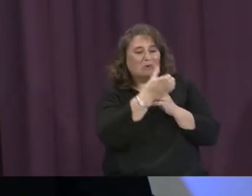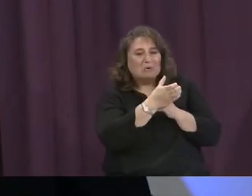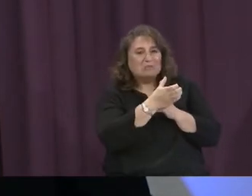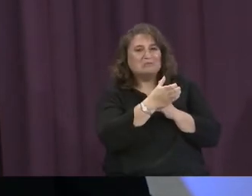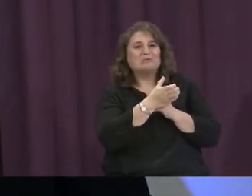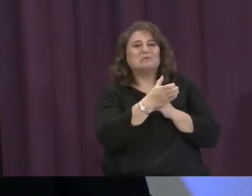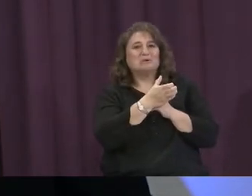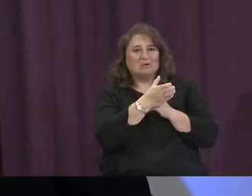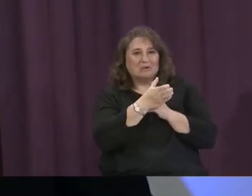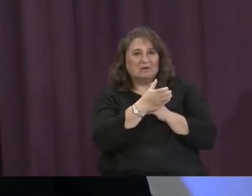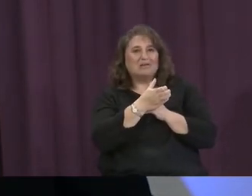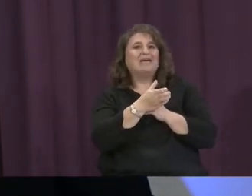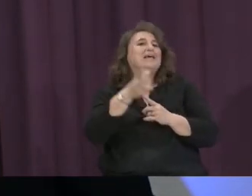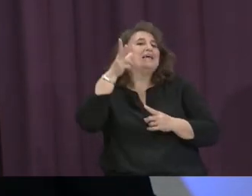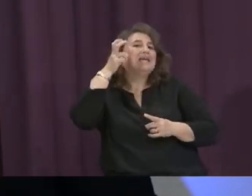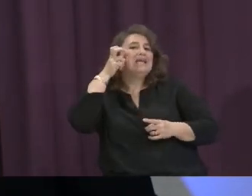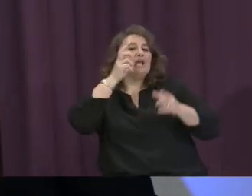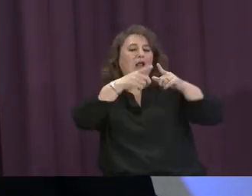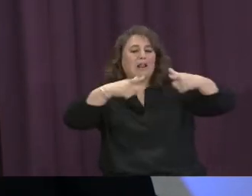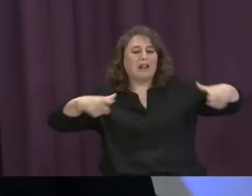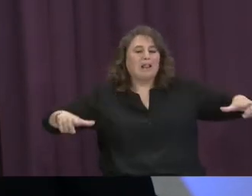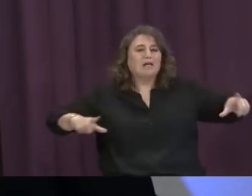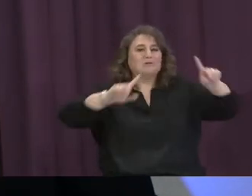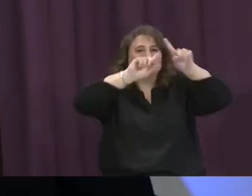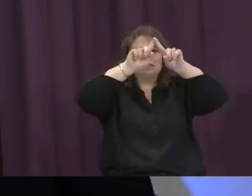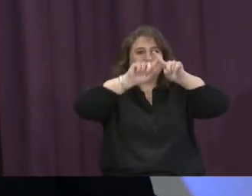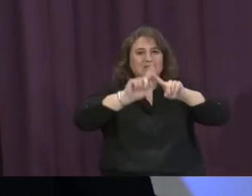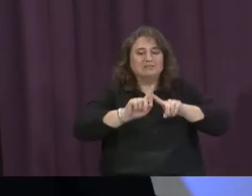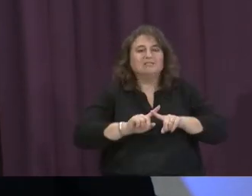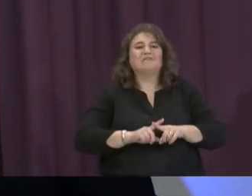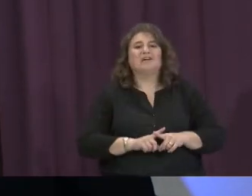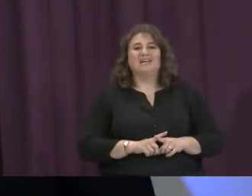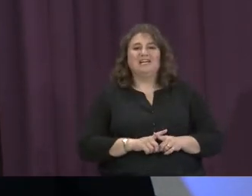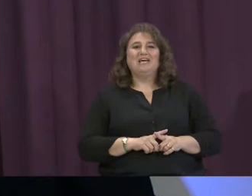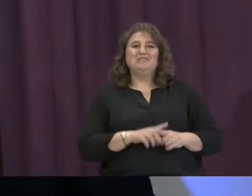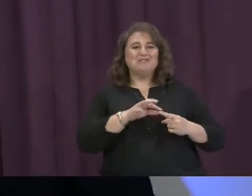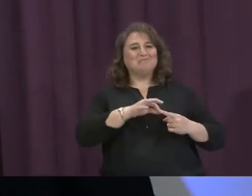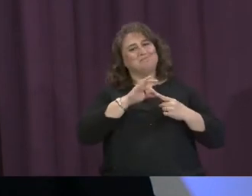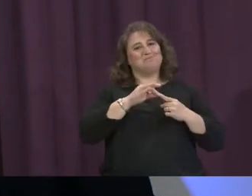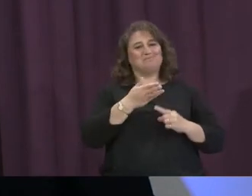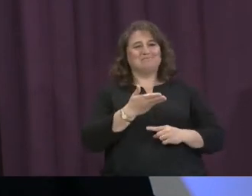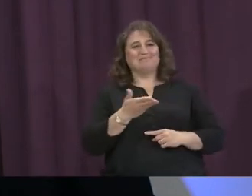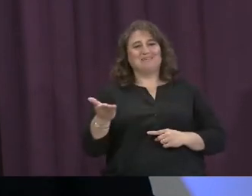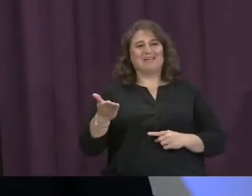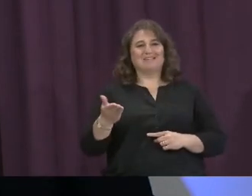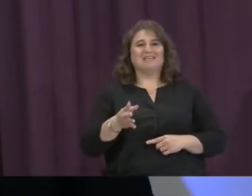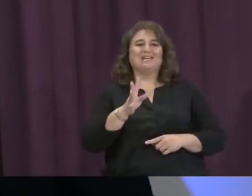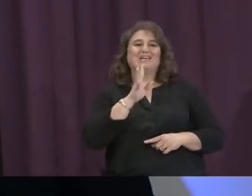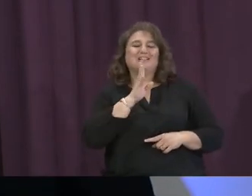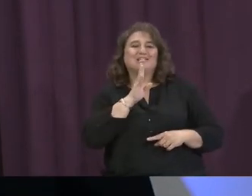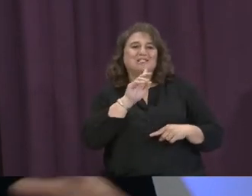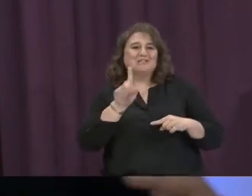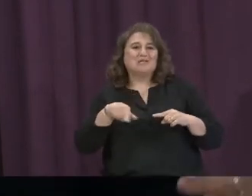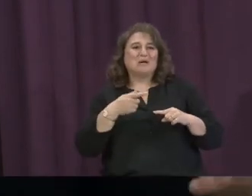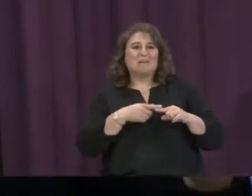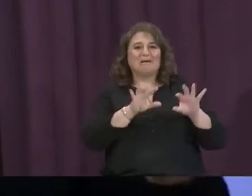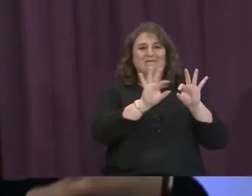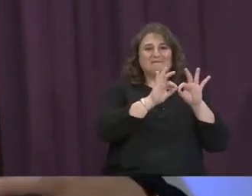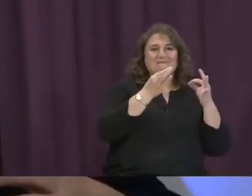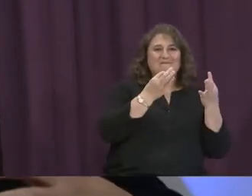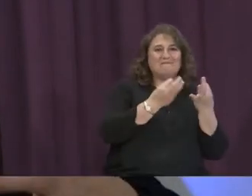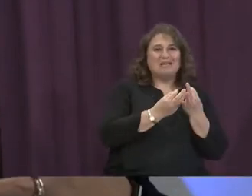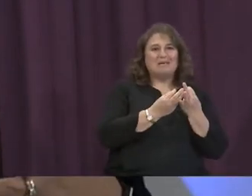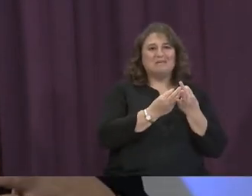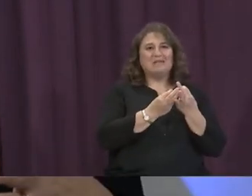got to hear other languages. You know, unique things. I mean, you know how we talk about, you know, our families and how